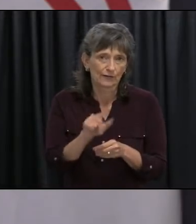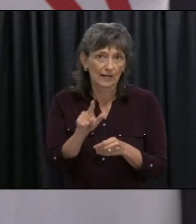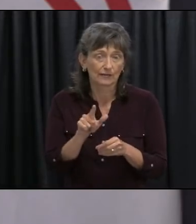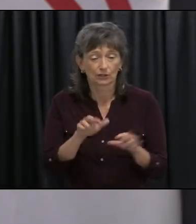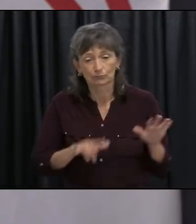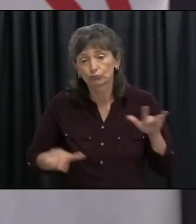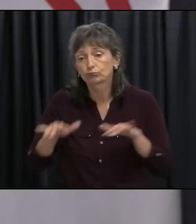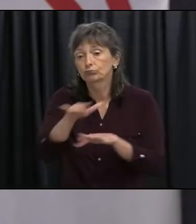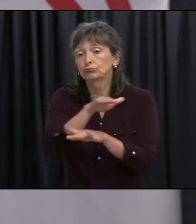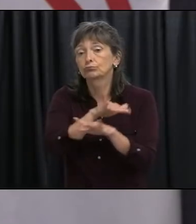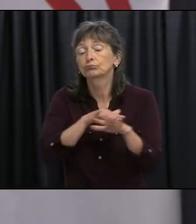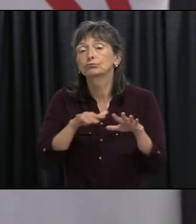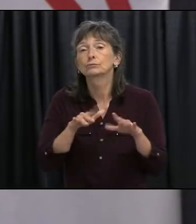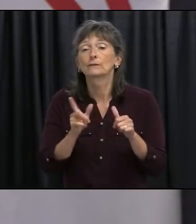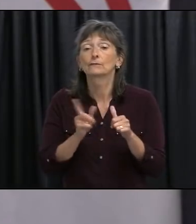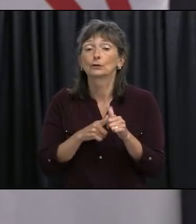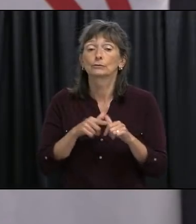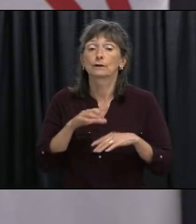it a little more broadly.